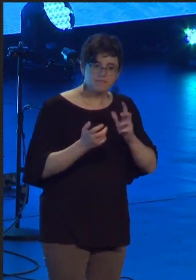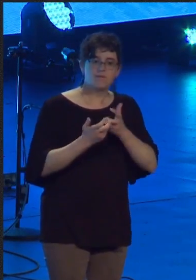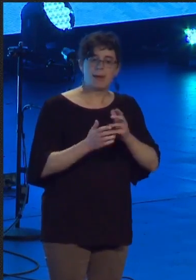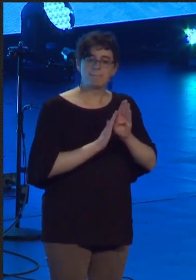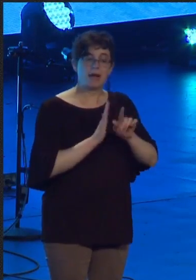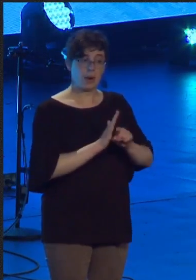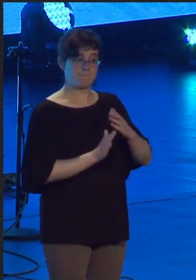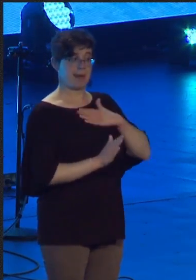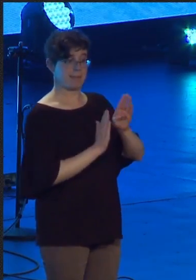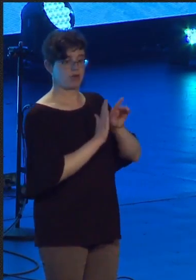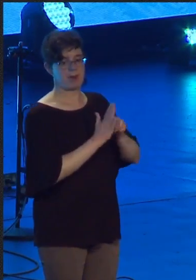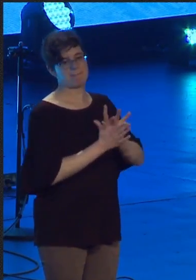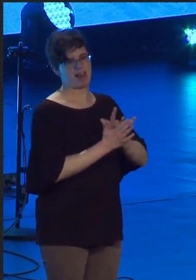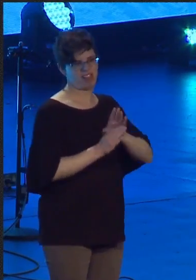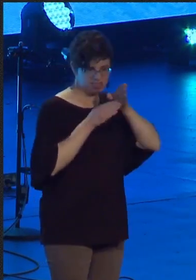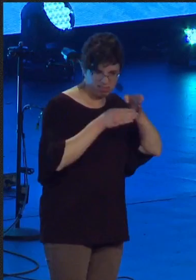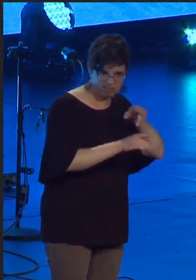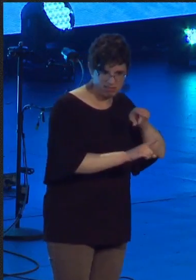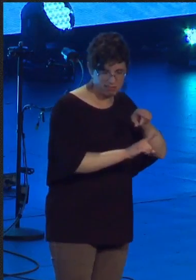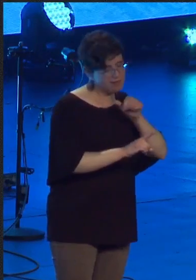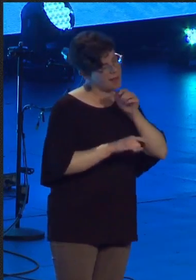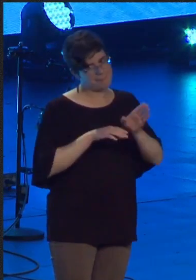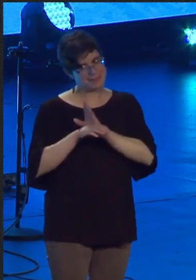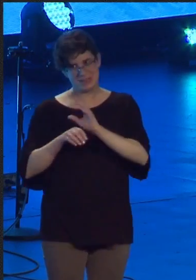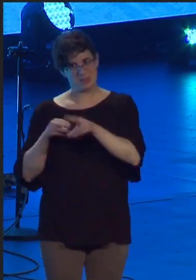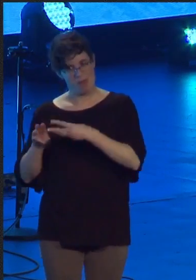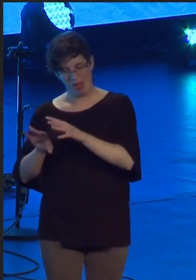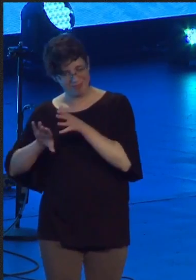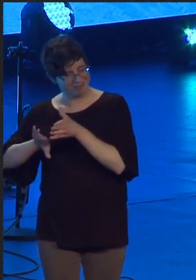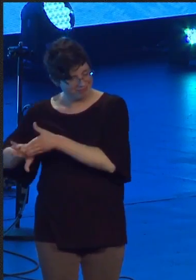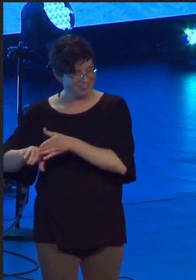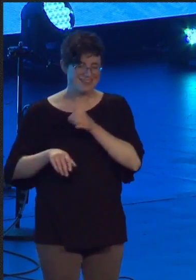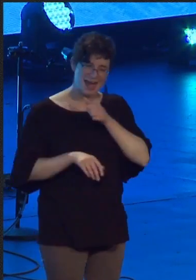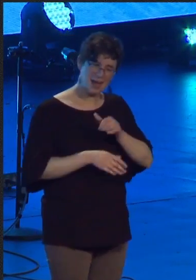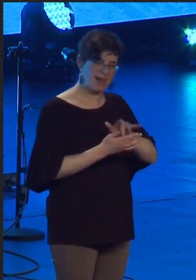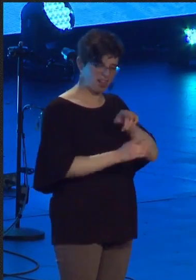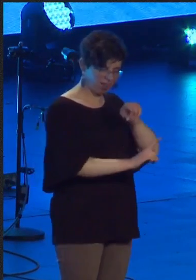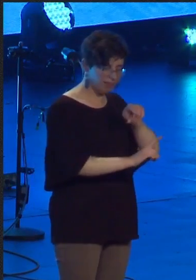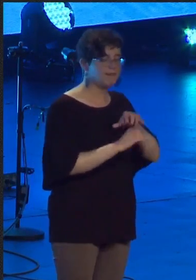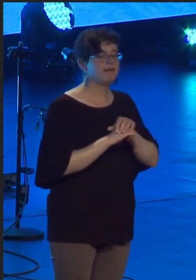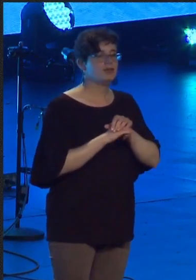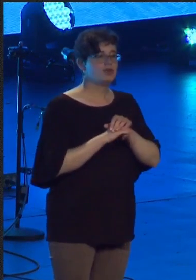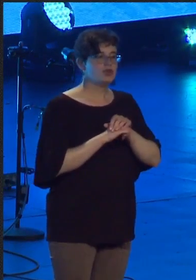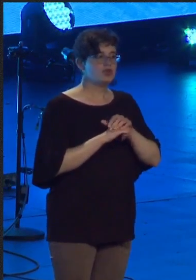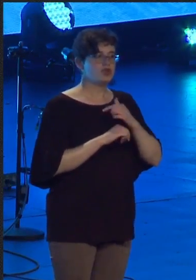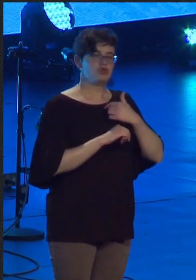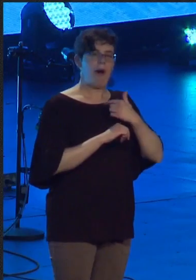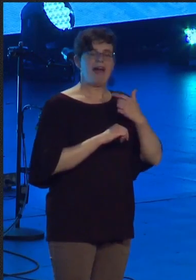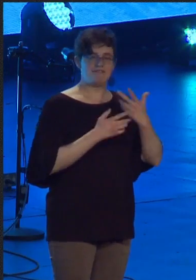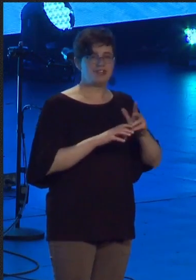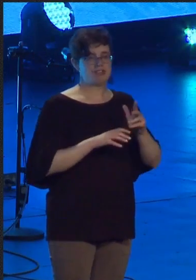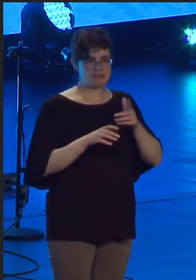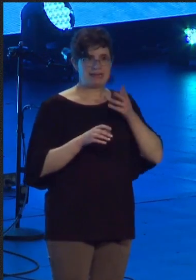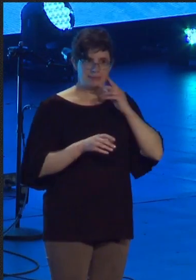medical background, not in a business world, not like many of you, and so I had dealt with life and death situations